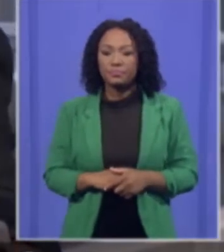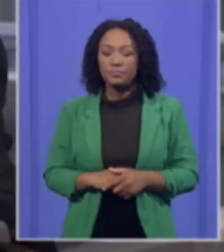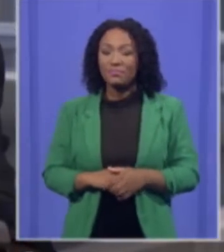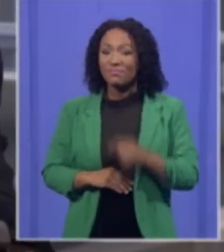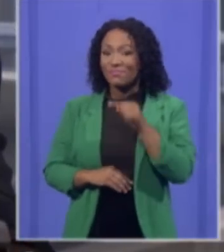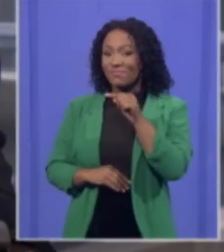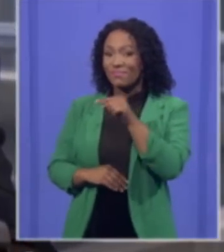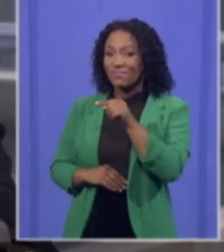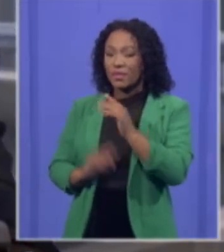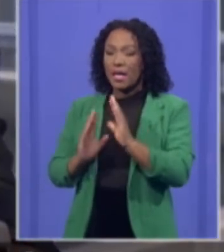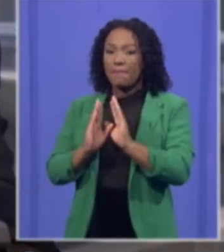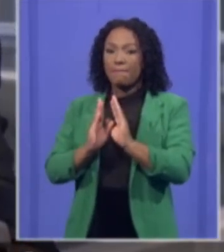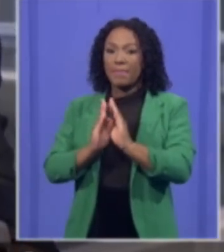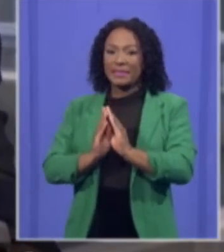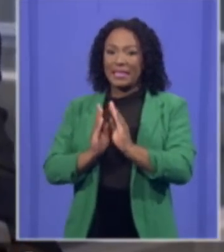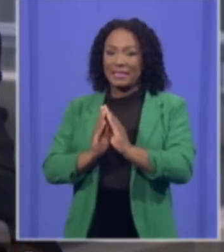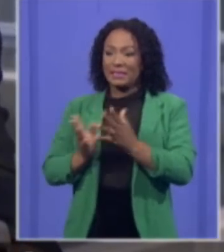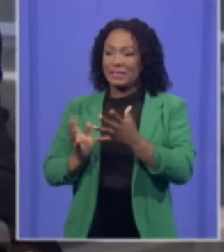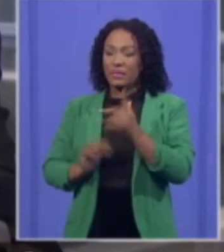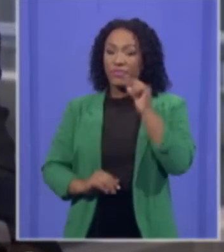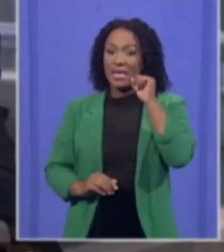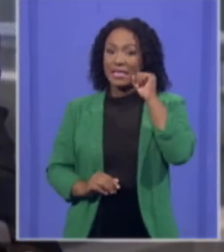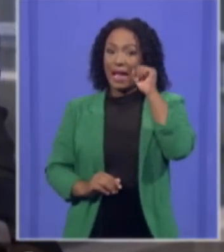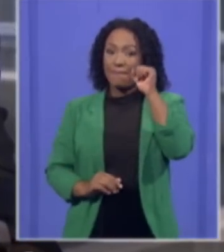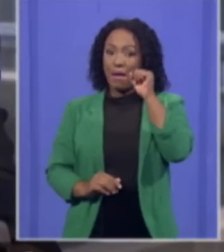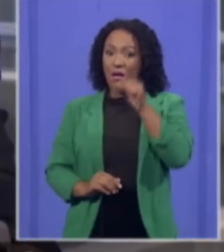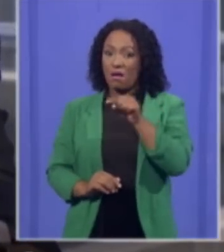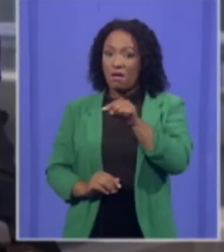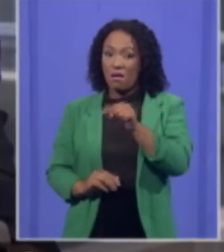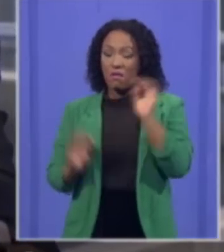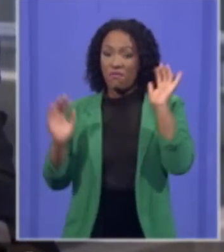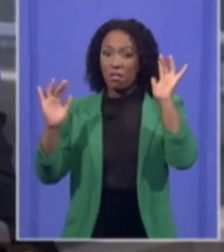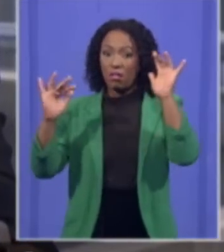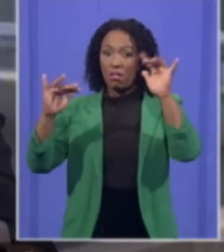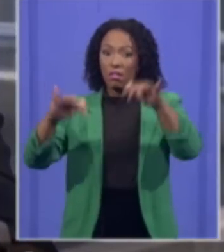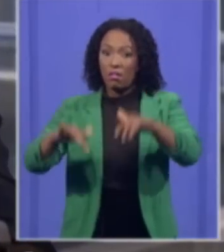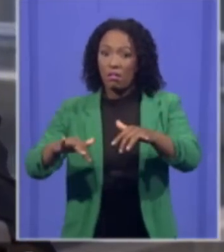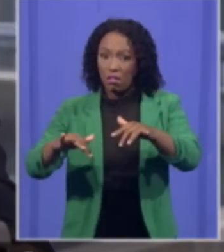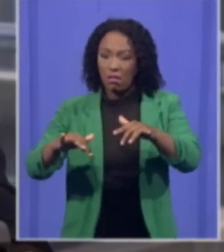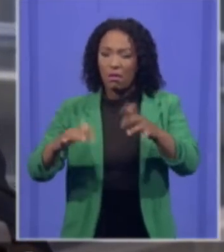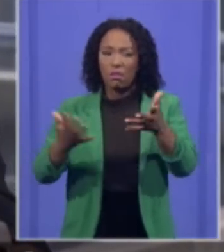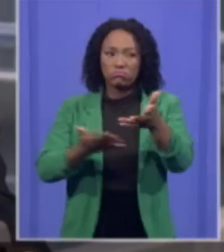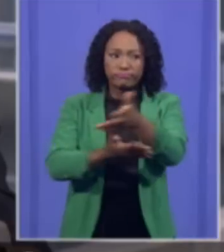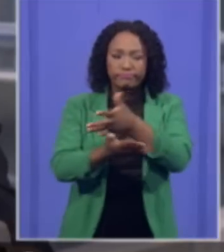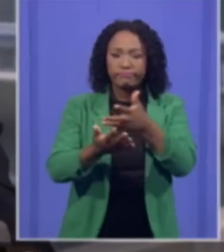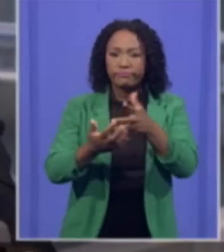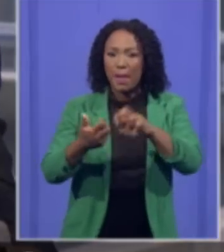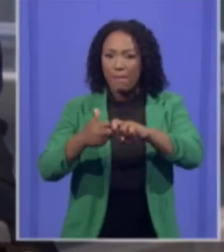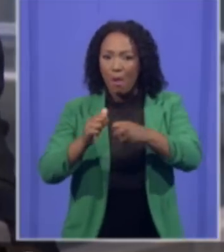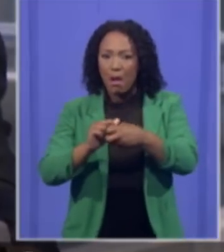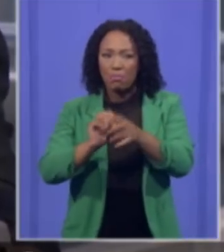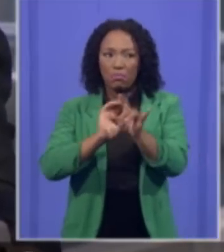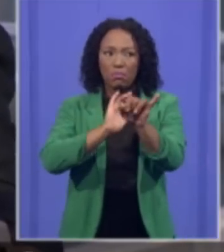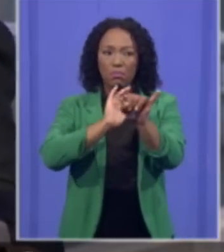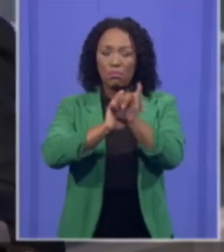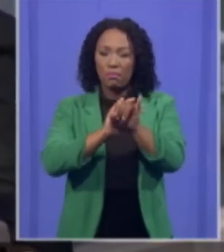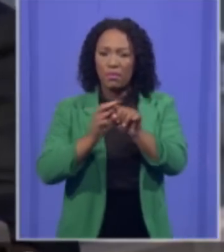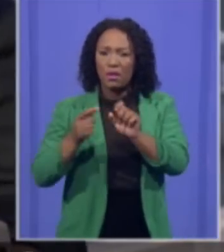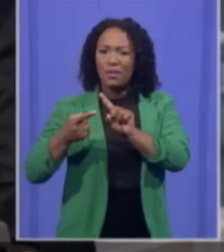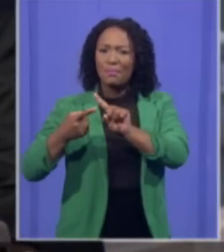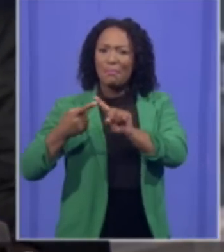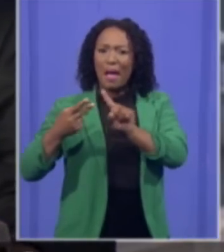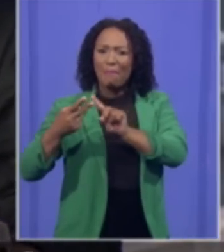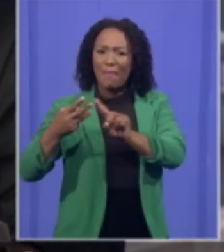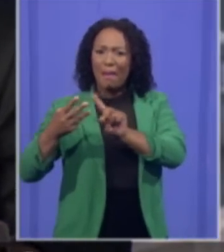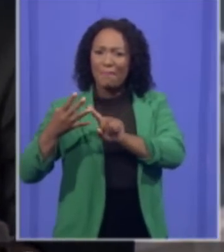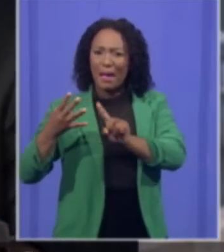an exercise of problem diagnosing. We should not be here to diagnose the problem. We know